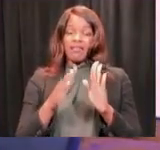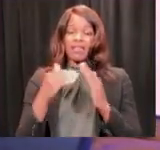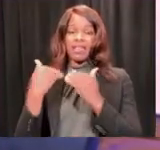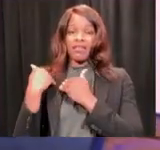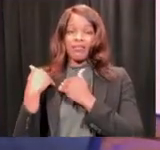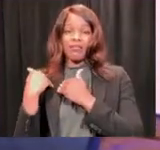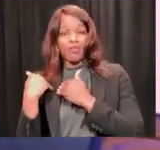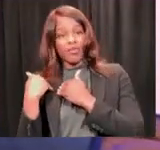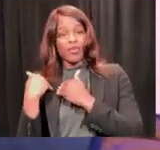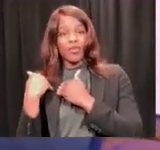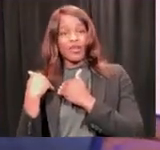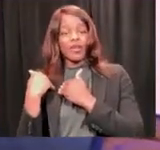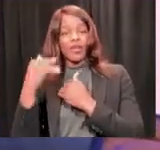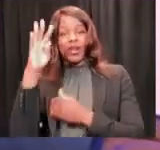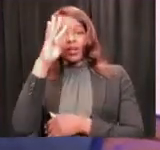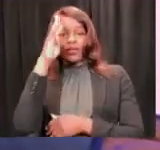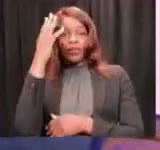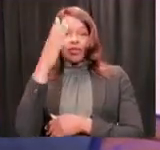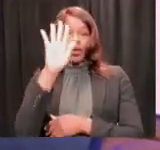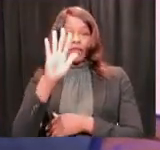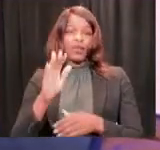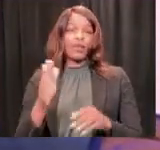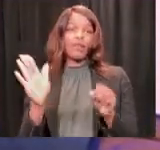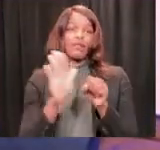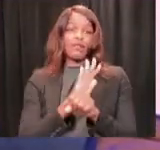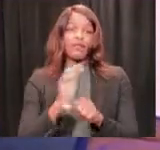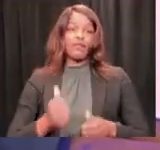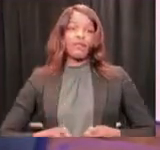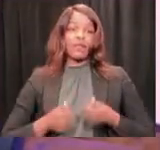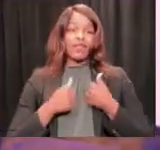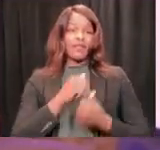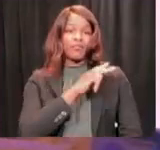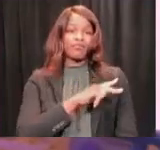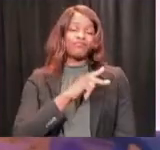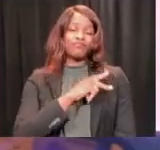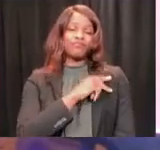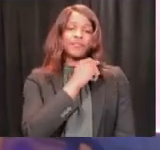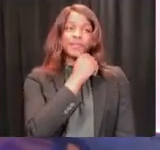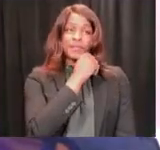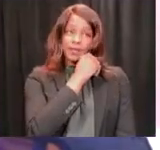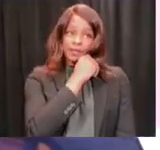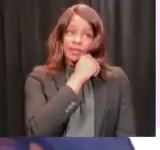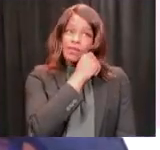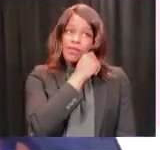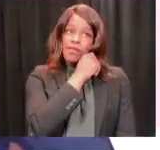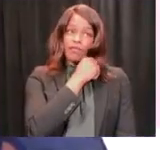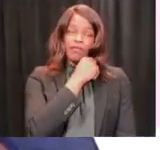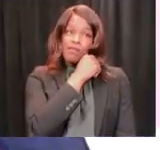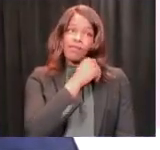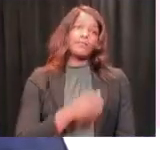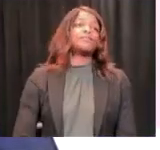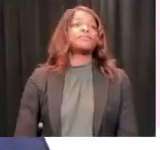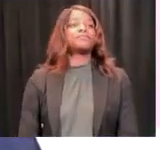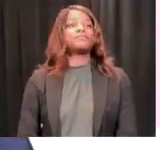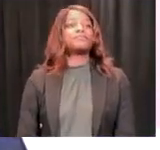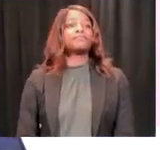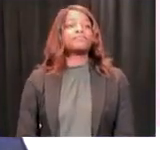shape everything about you. You hear me? I want you to catch this. So here it is. I was